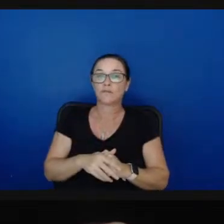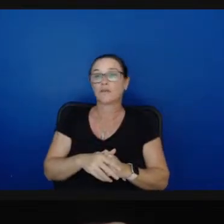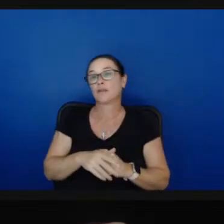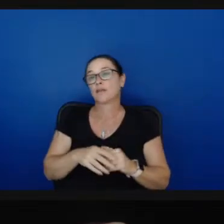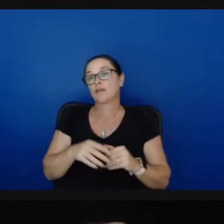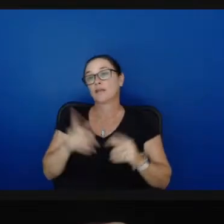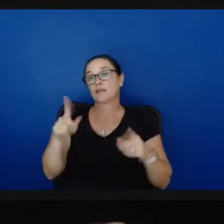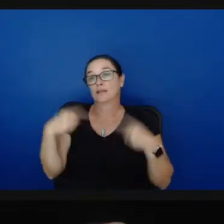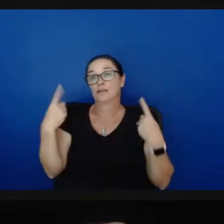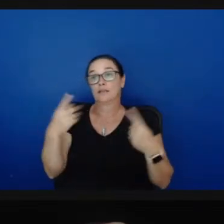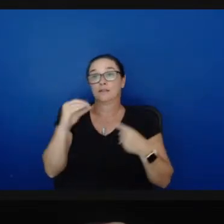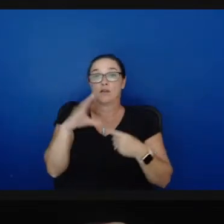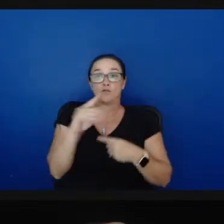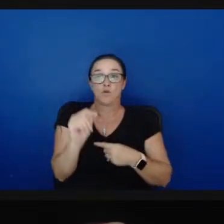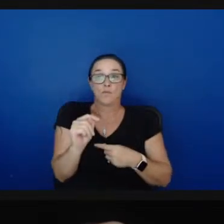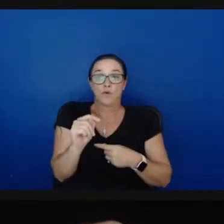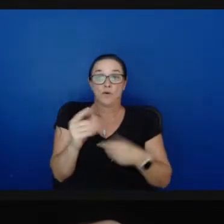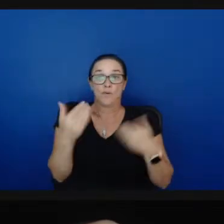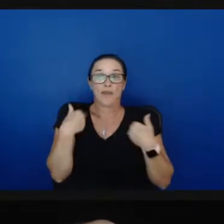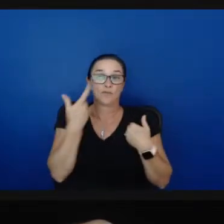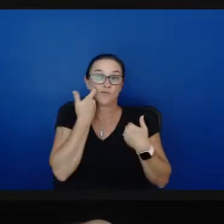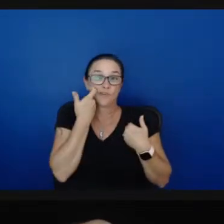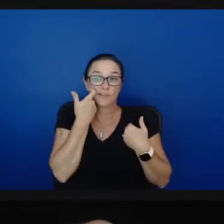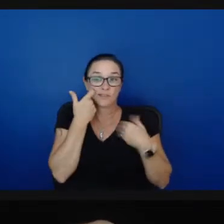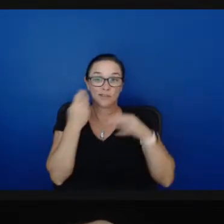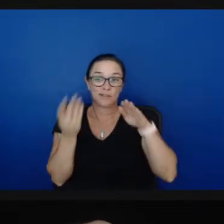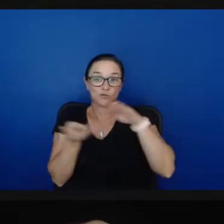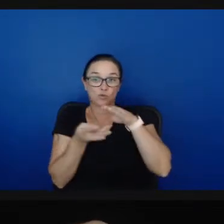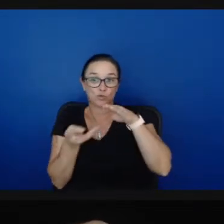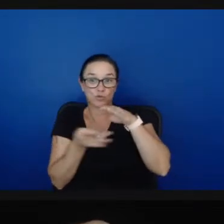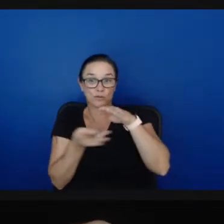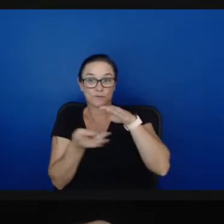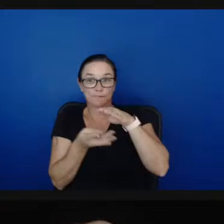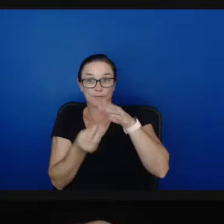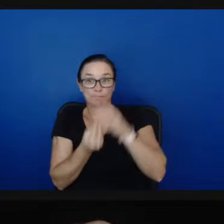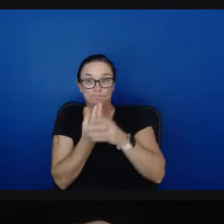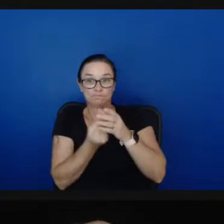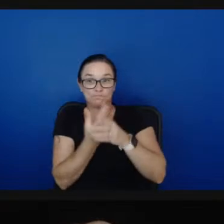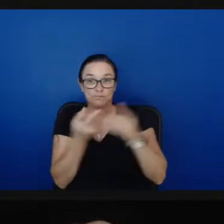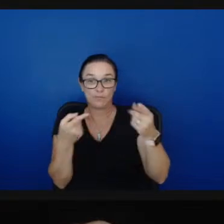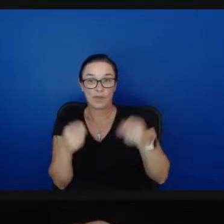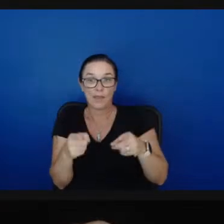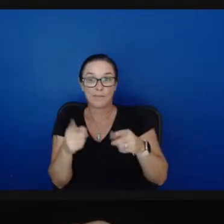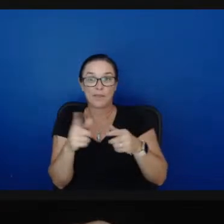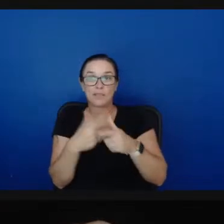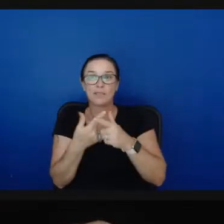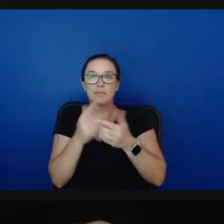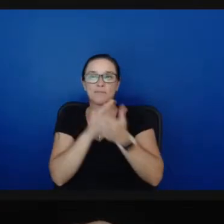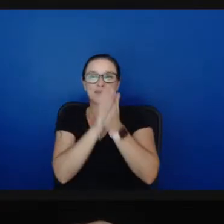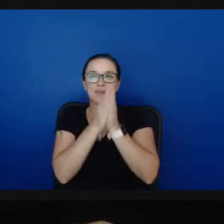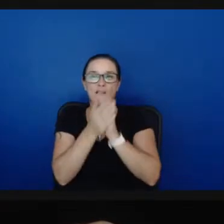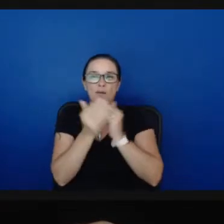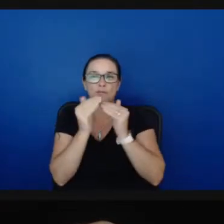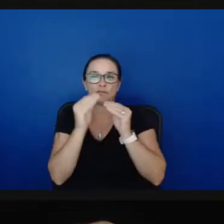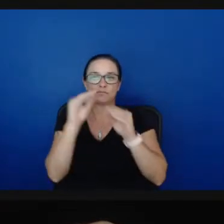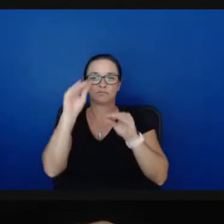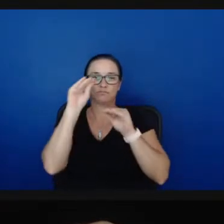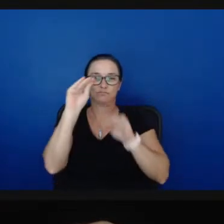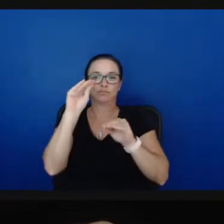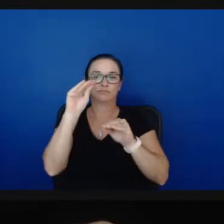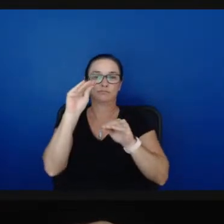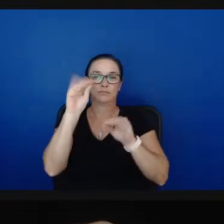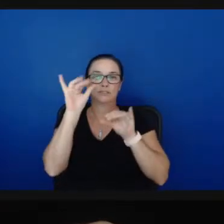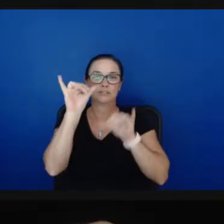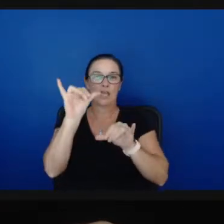had this most recent intrusion, this has gotten almost flat, showing that it's basically